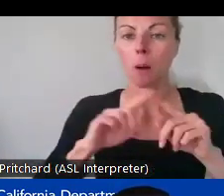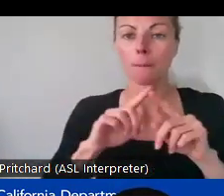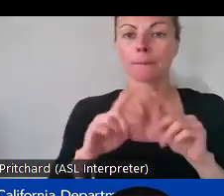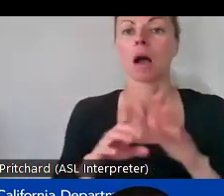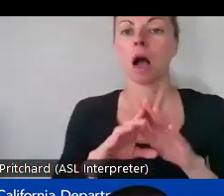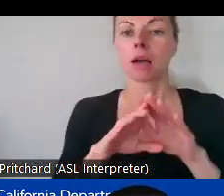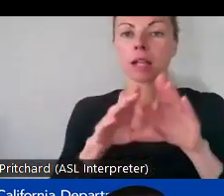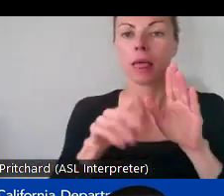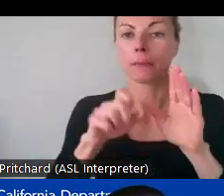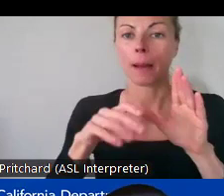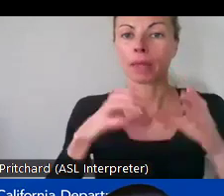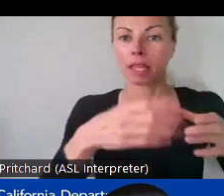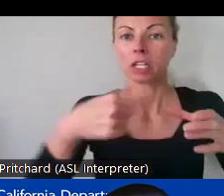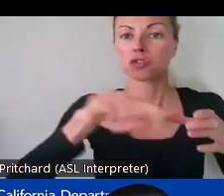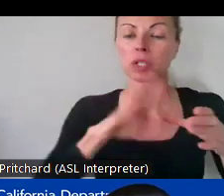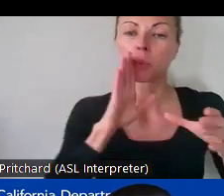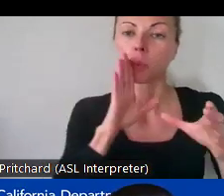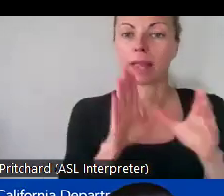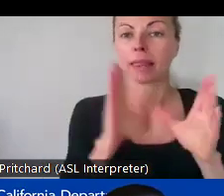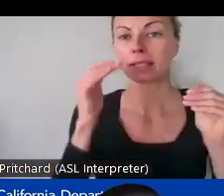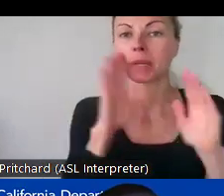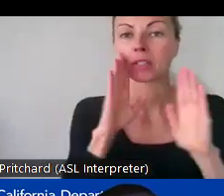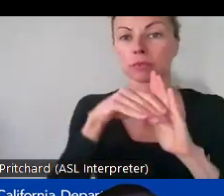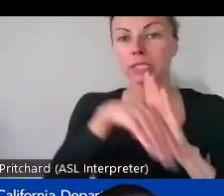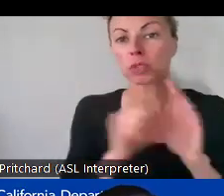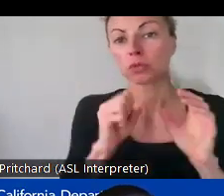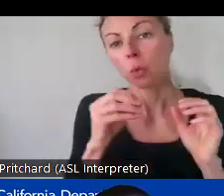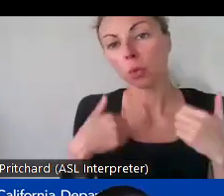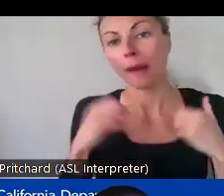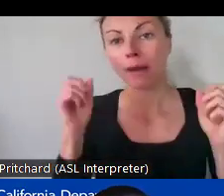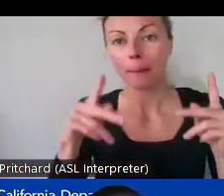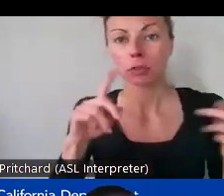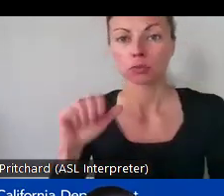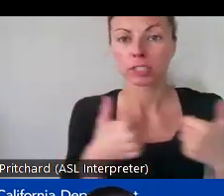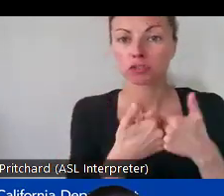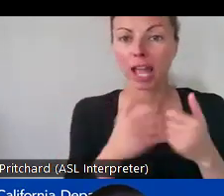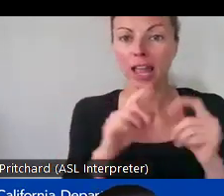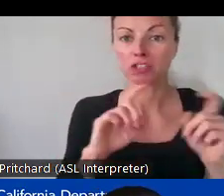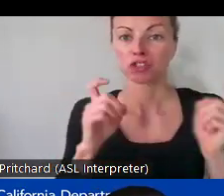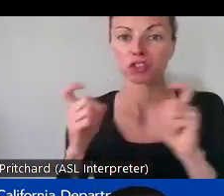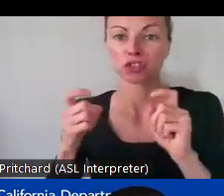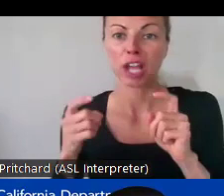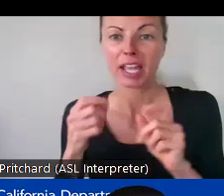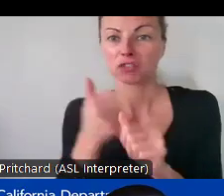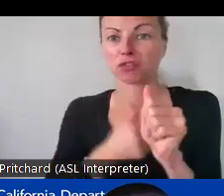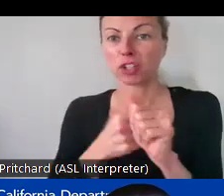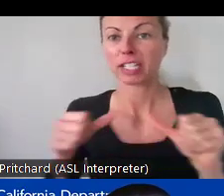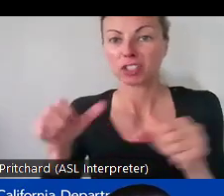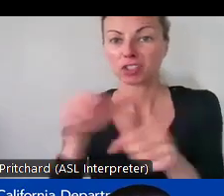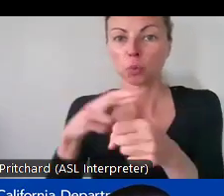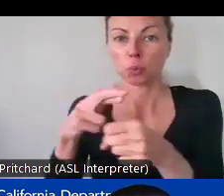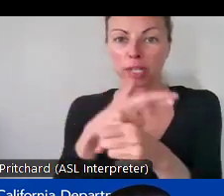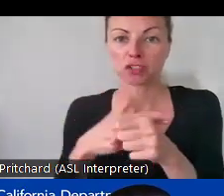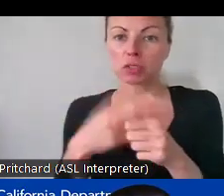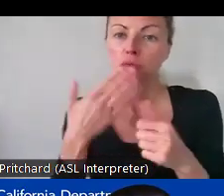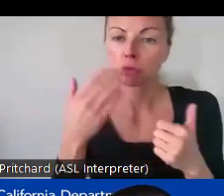is expected to decrease. So the opportunities and challenges may differ by region, and that's why it's important to be able to take that more granular look